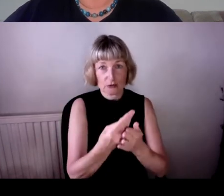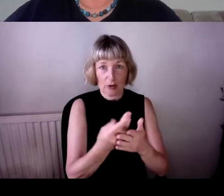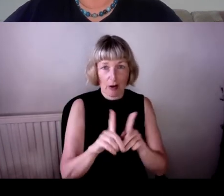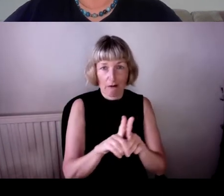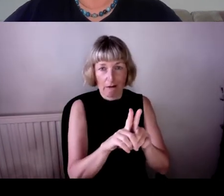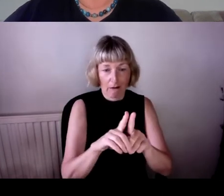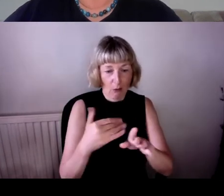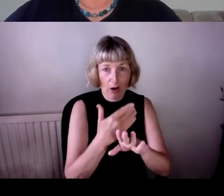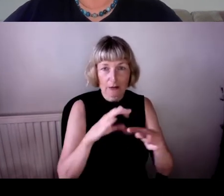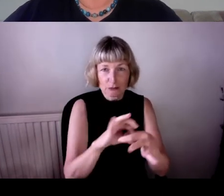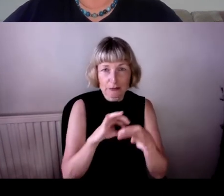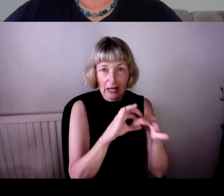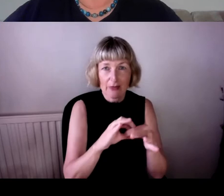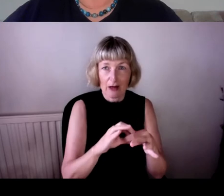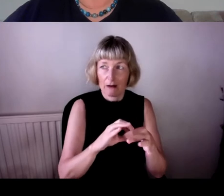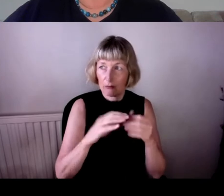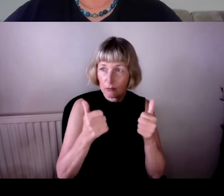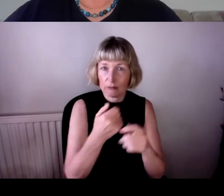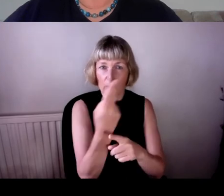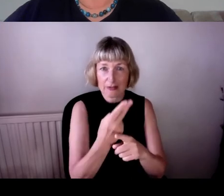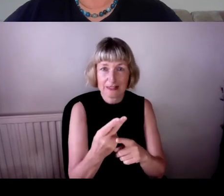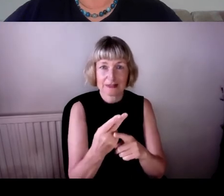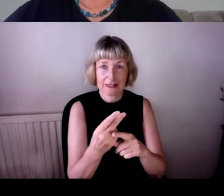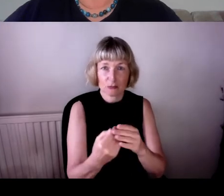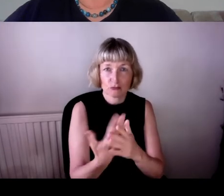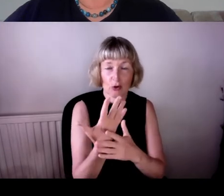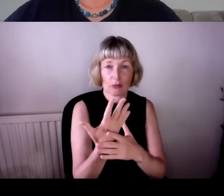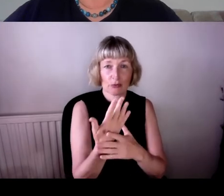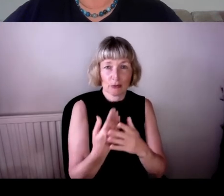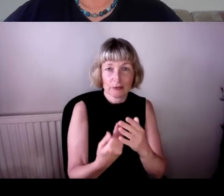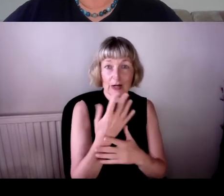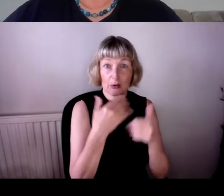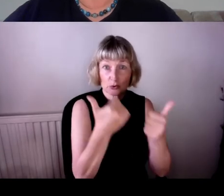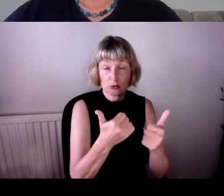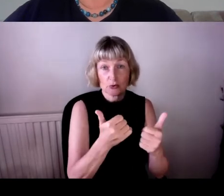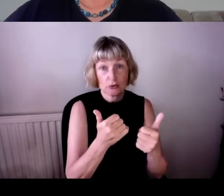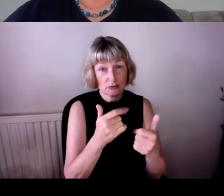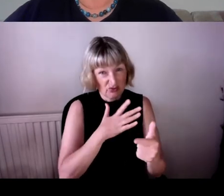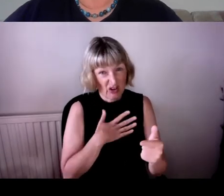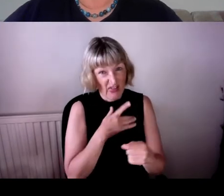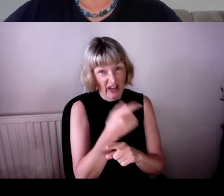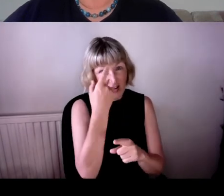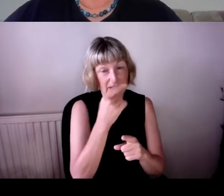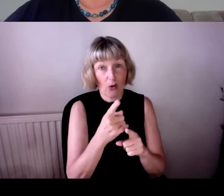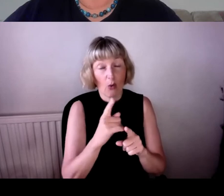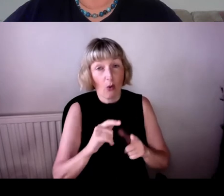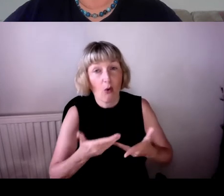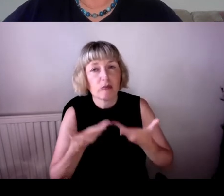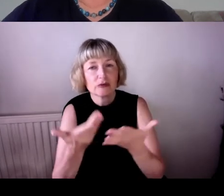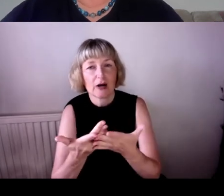of artistic growth and development? Would you personally opt for that or continue to provide audio descriptions for many different